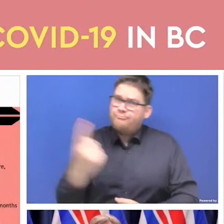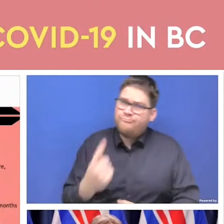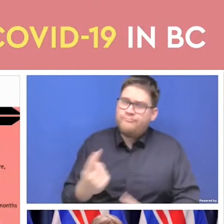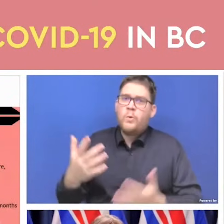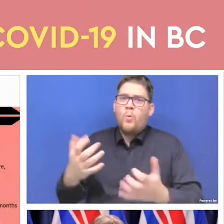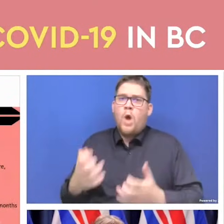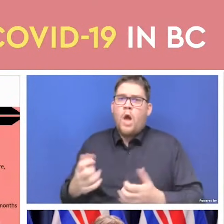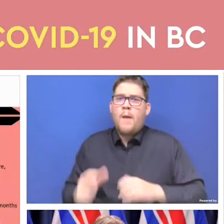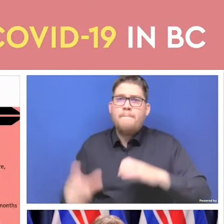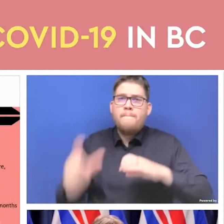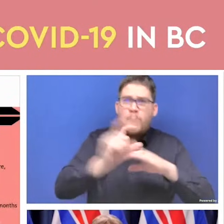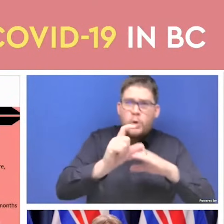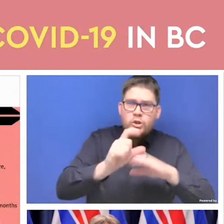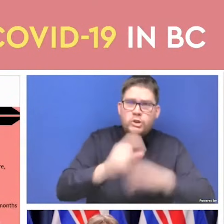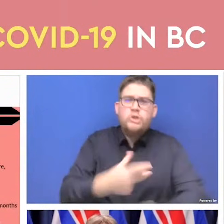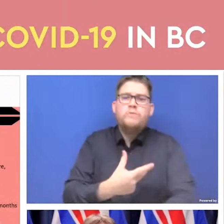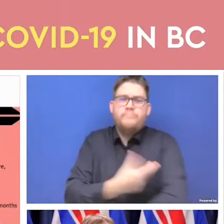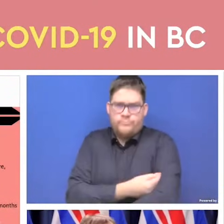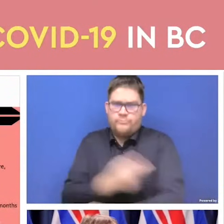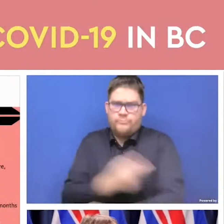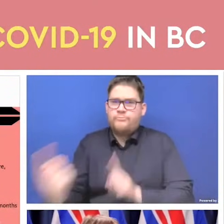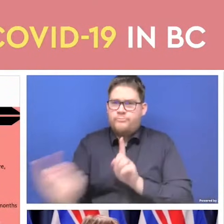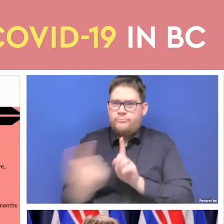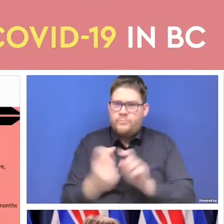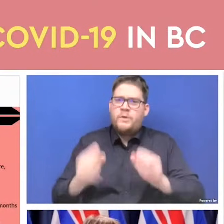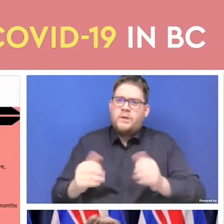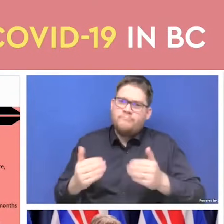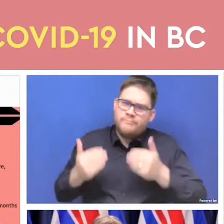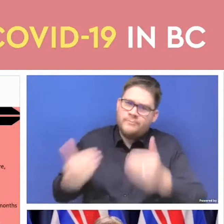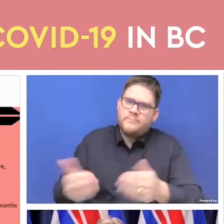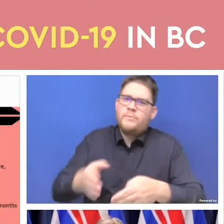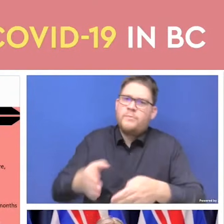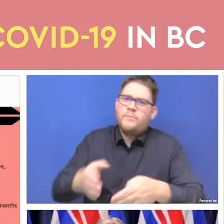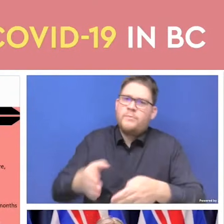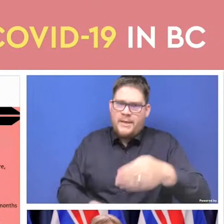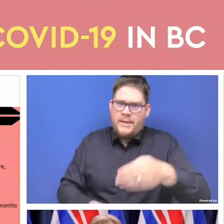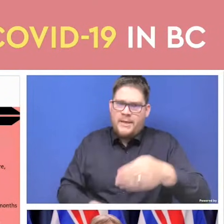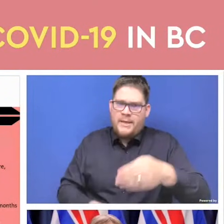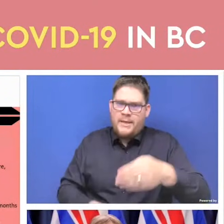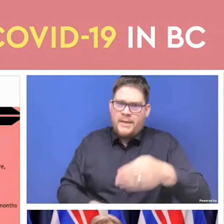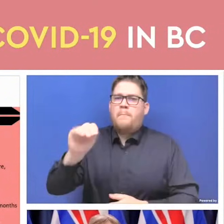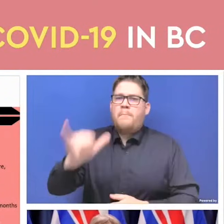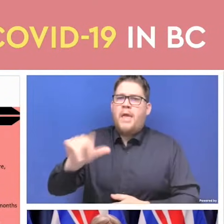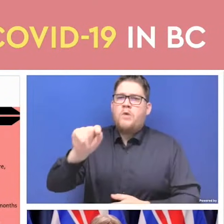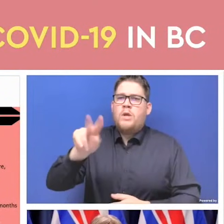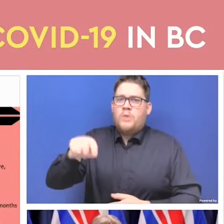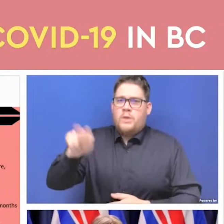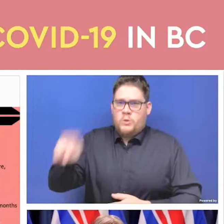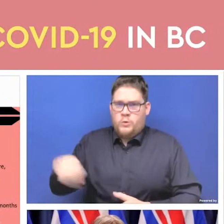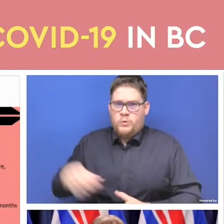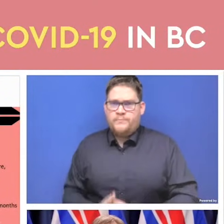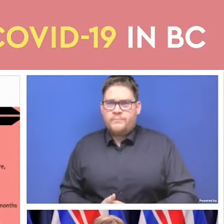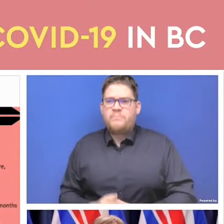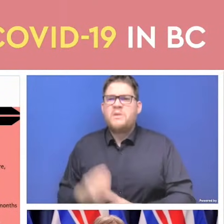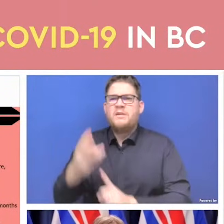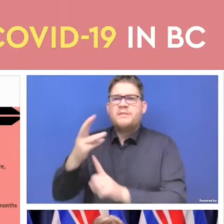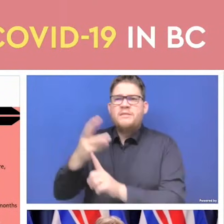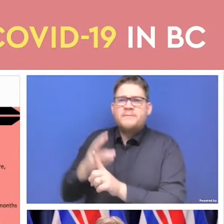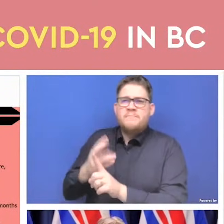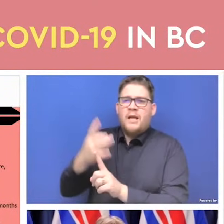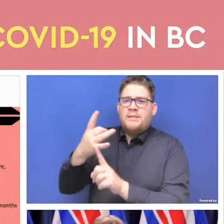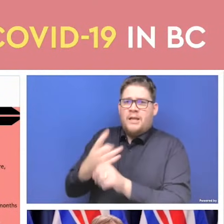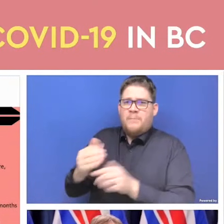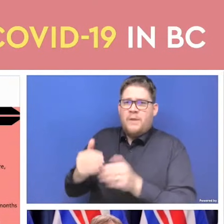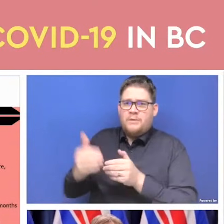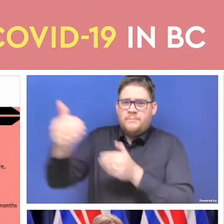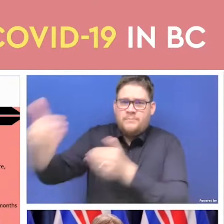month interval from their dose 2 and have that done by the end of May. There will continue to be a tail of people because, as you'll see, we